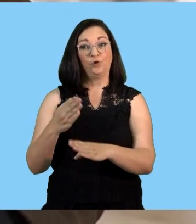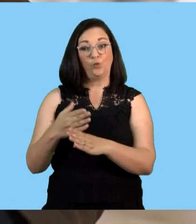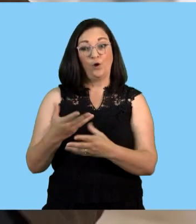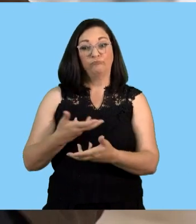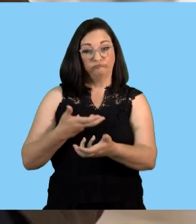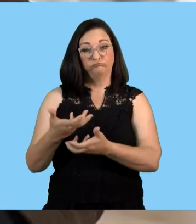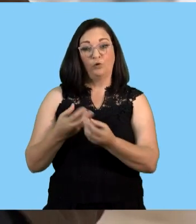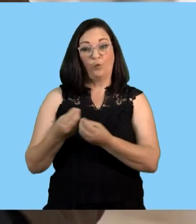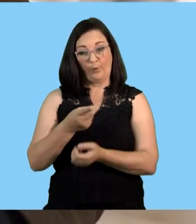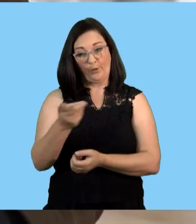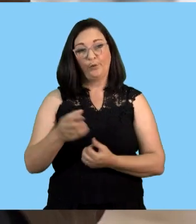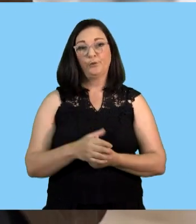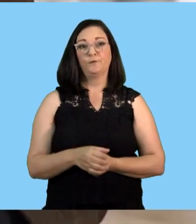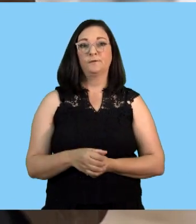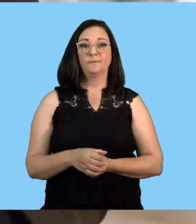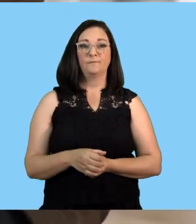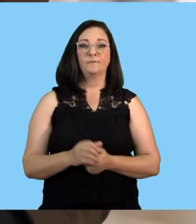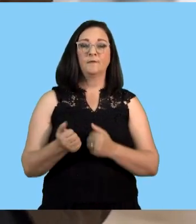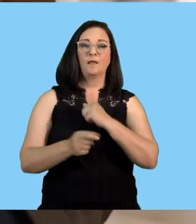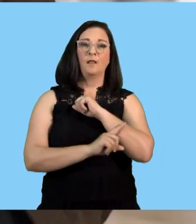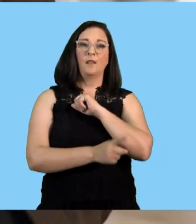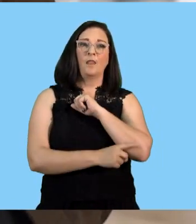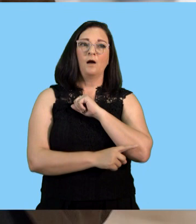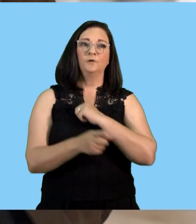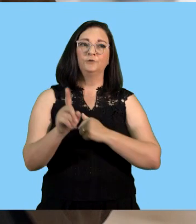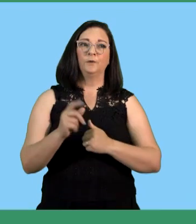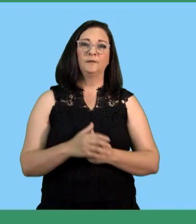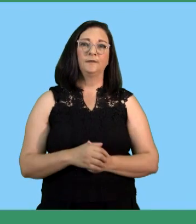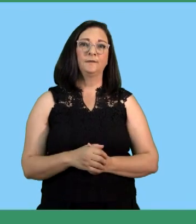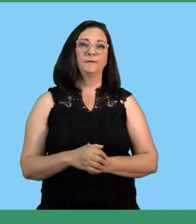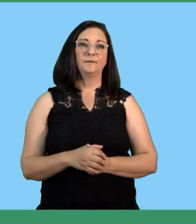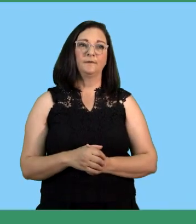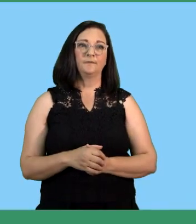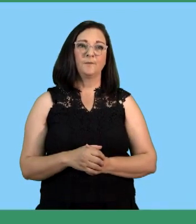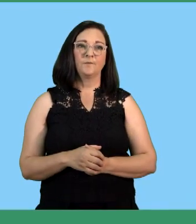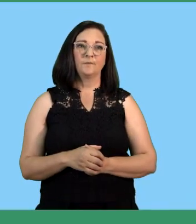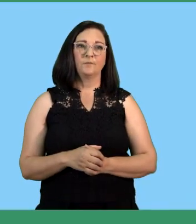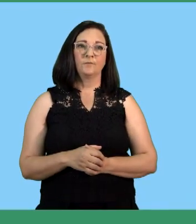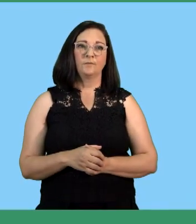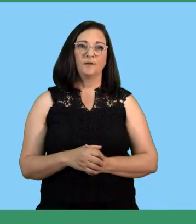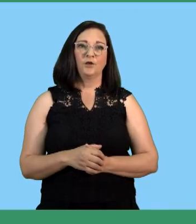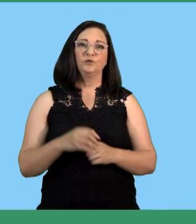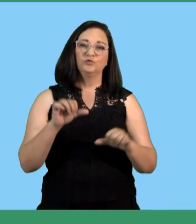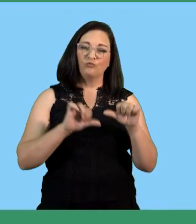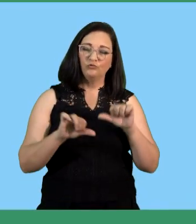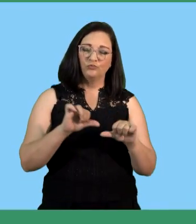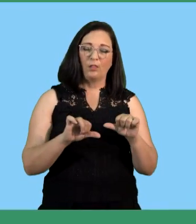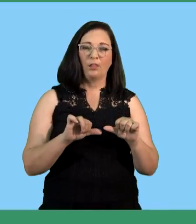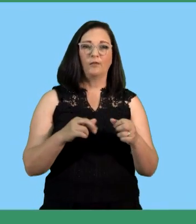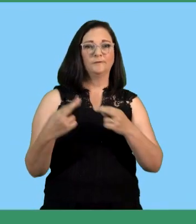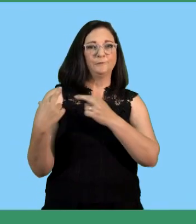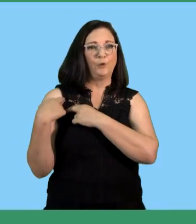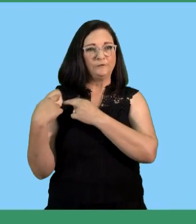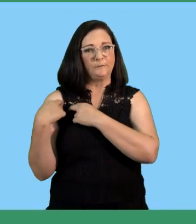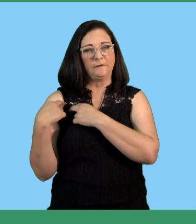you're working with those. So enterprise supplier development. And then lastly, we're looking at social responsibility. Now, with